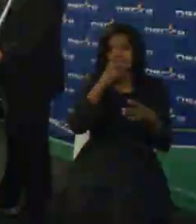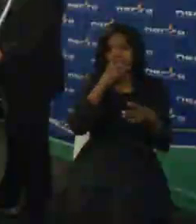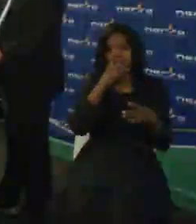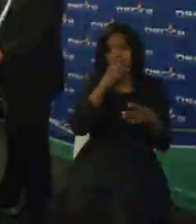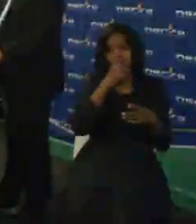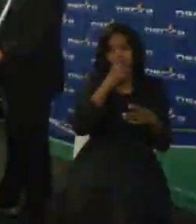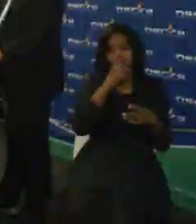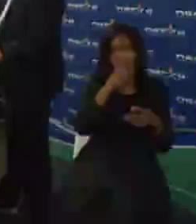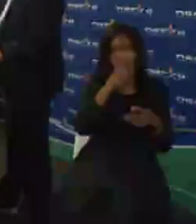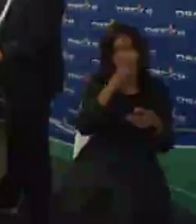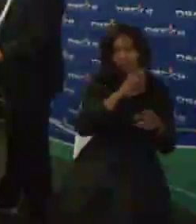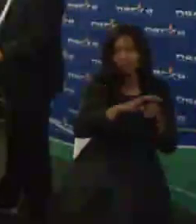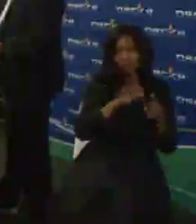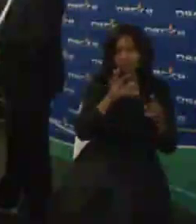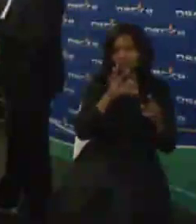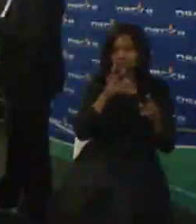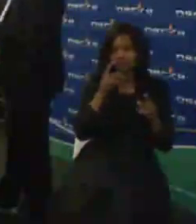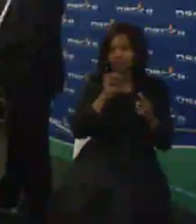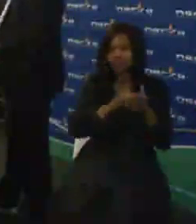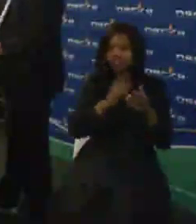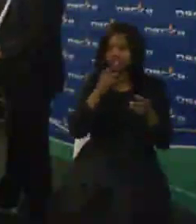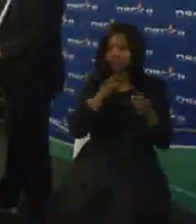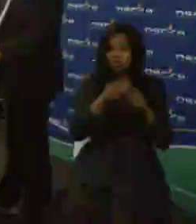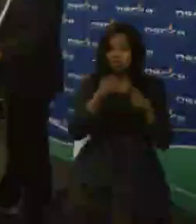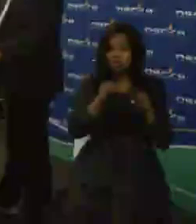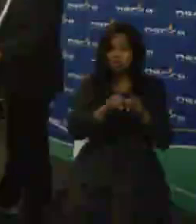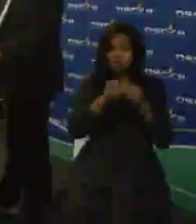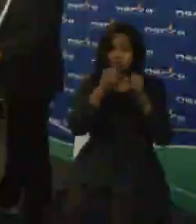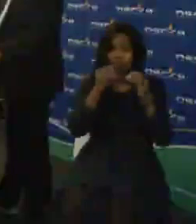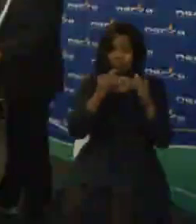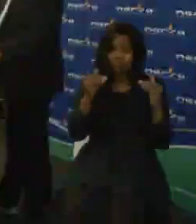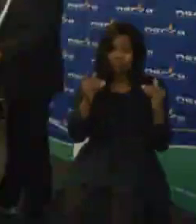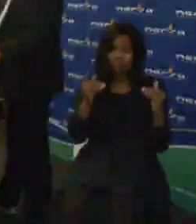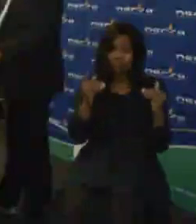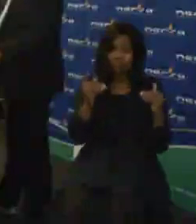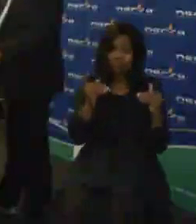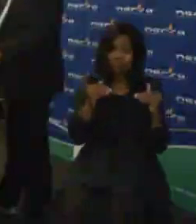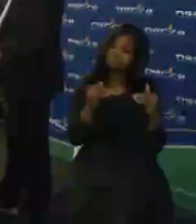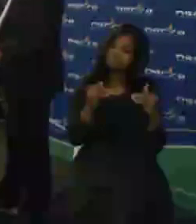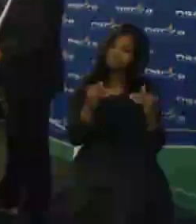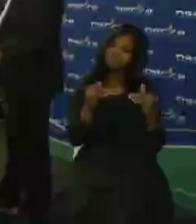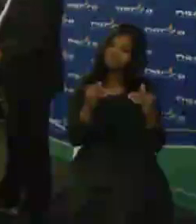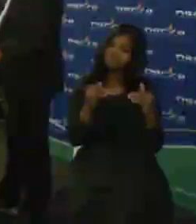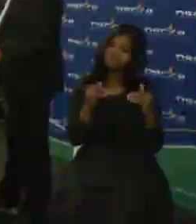energy. Now, just to break even on